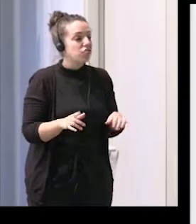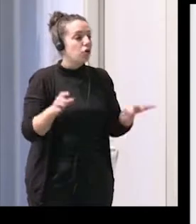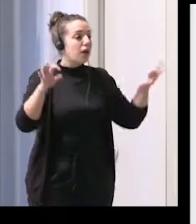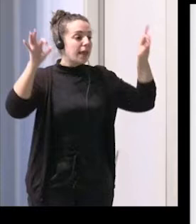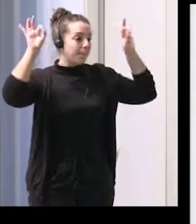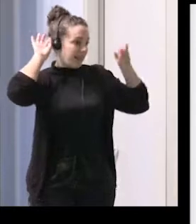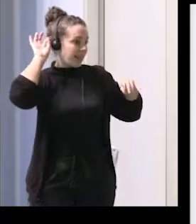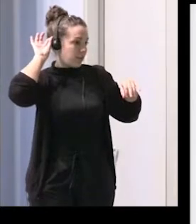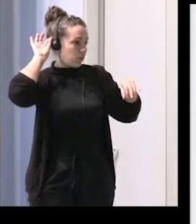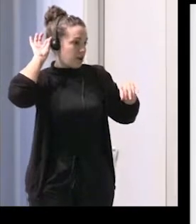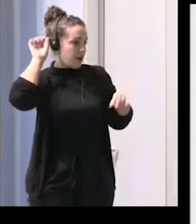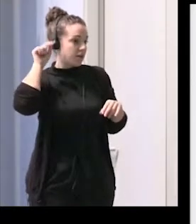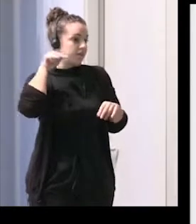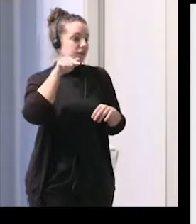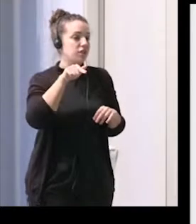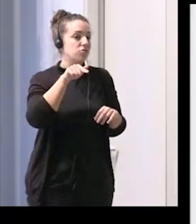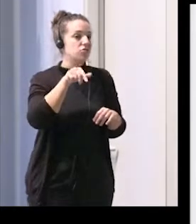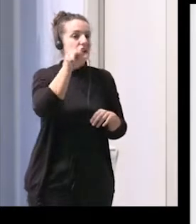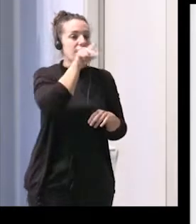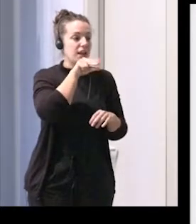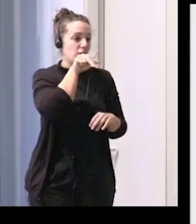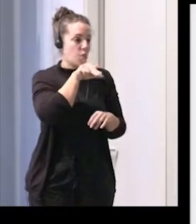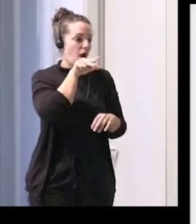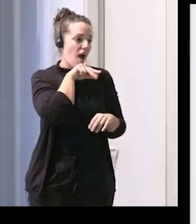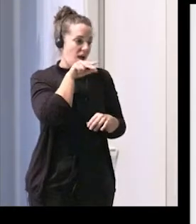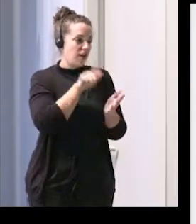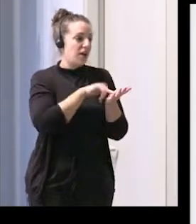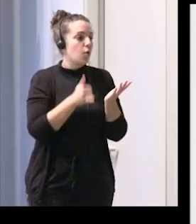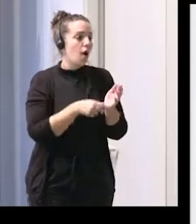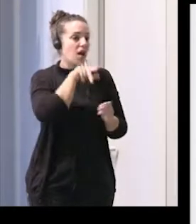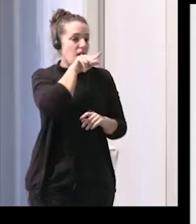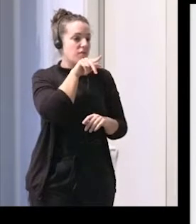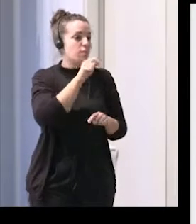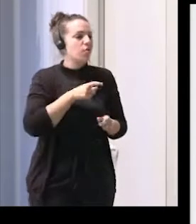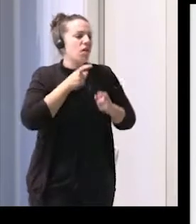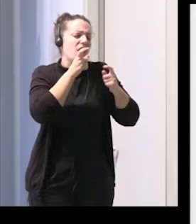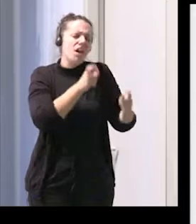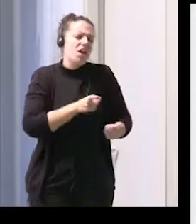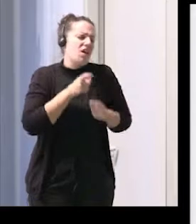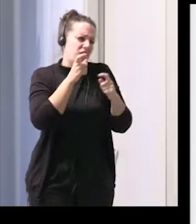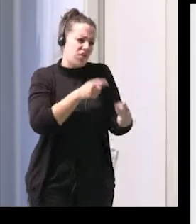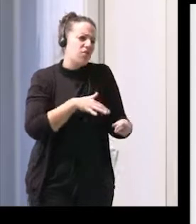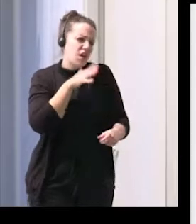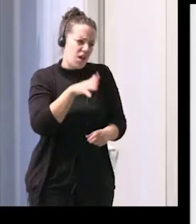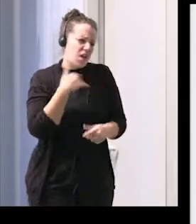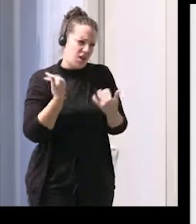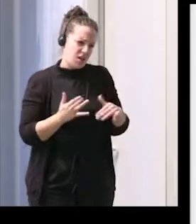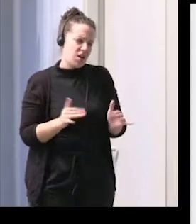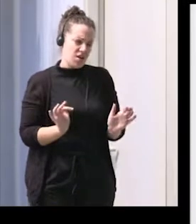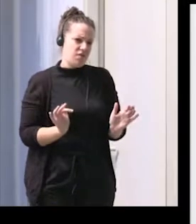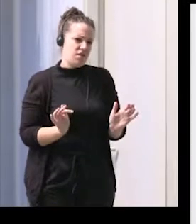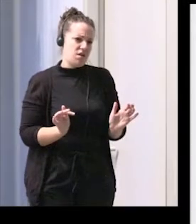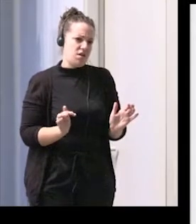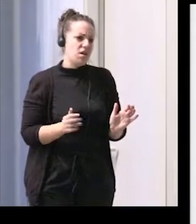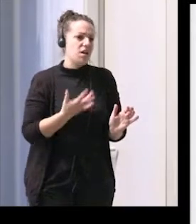speech and language. This is great, but they are putting in a huge amount of effort. And that is probably because they don't listen